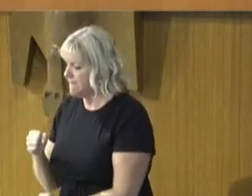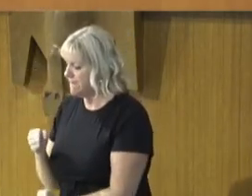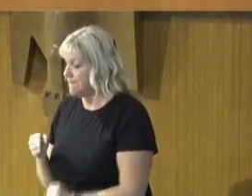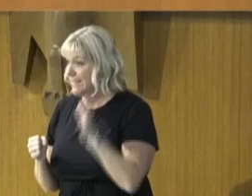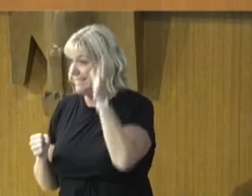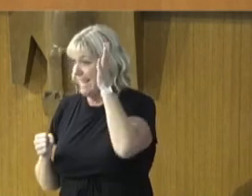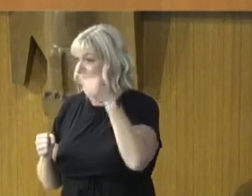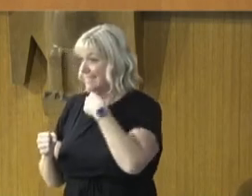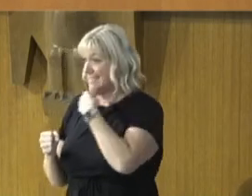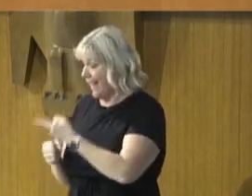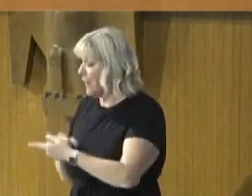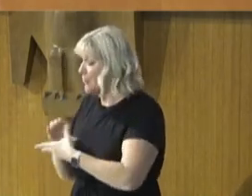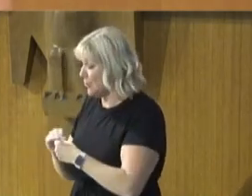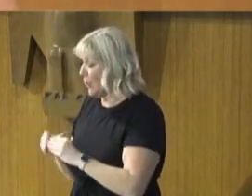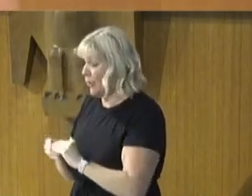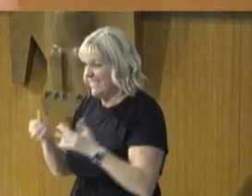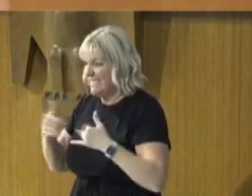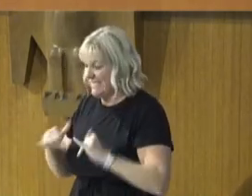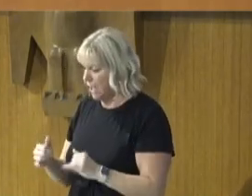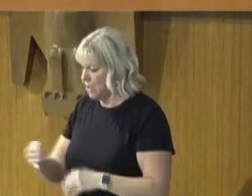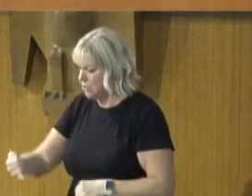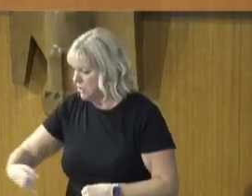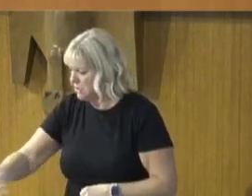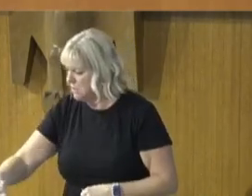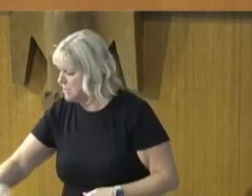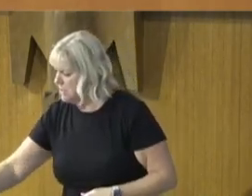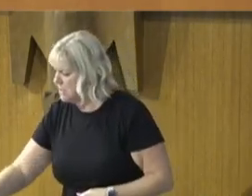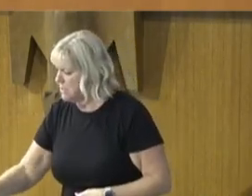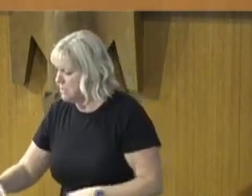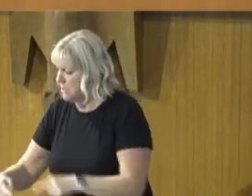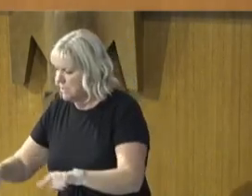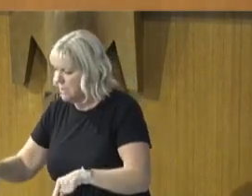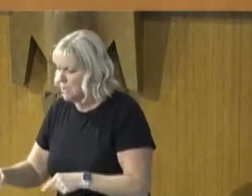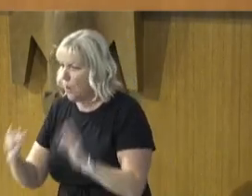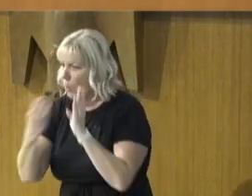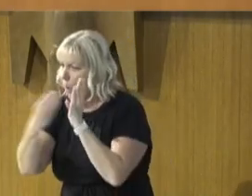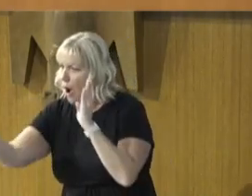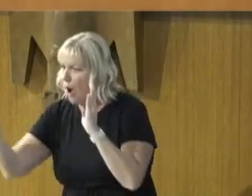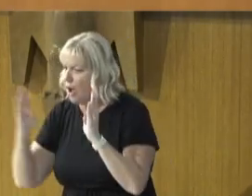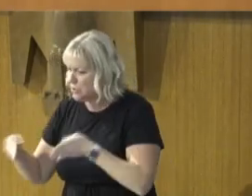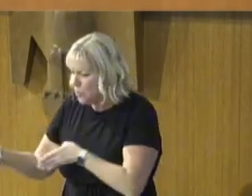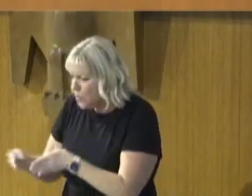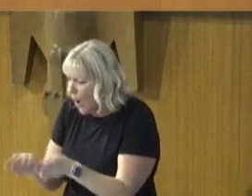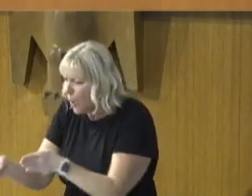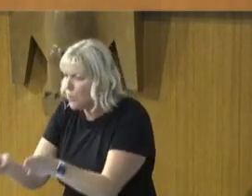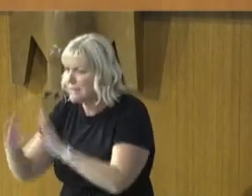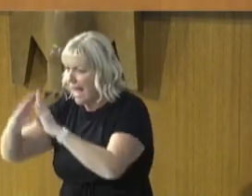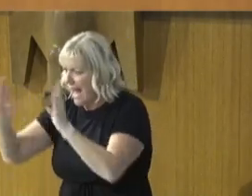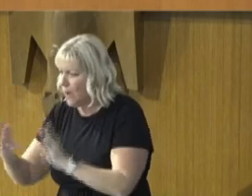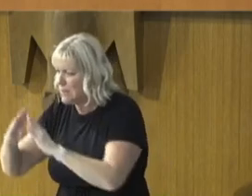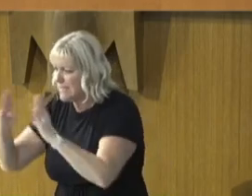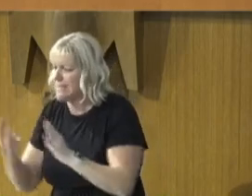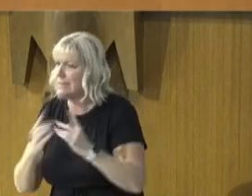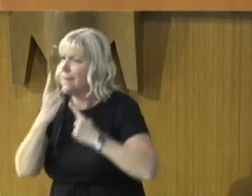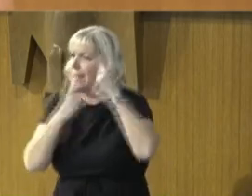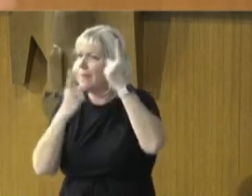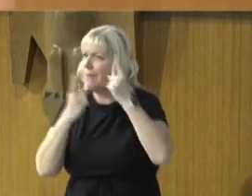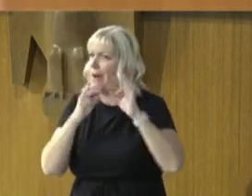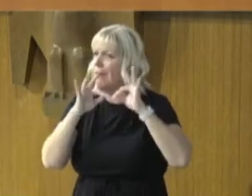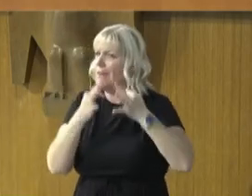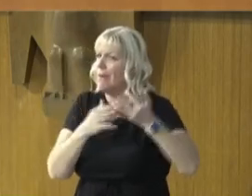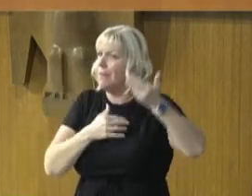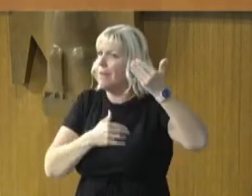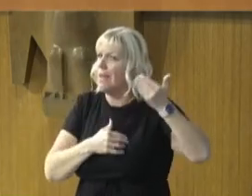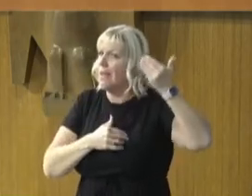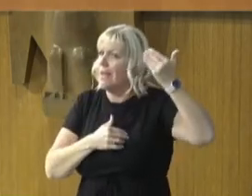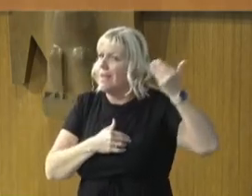talks, drawing walls and roads and houses as she thinks about Abraham and Isaac and Joseph